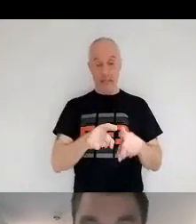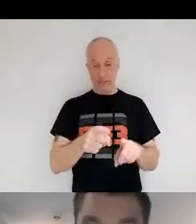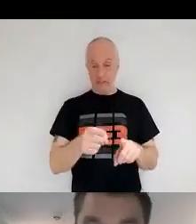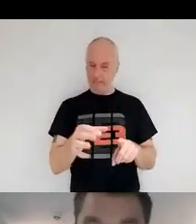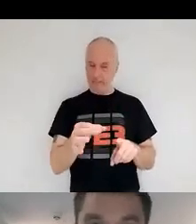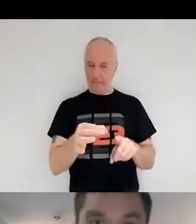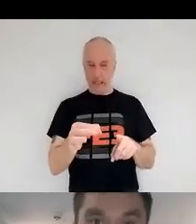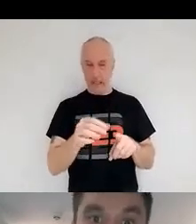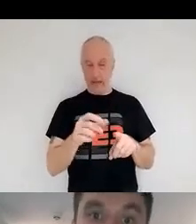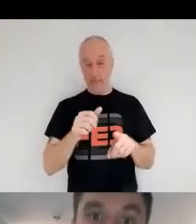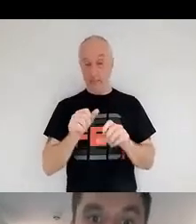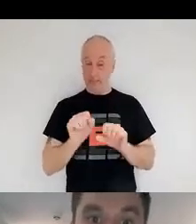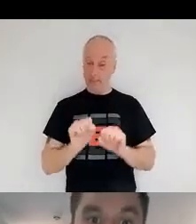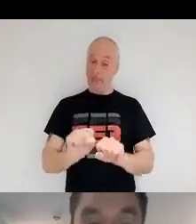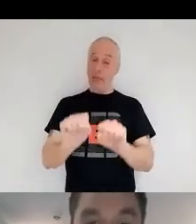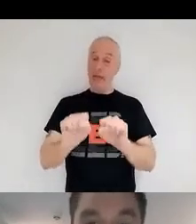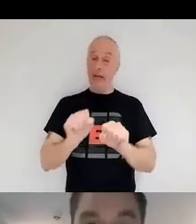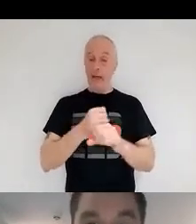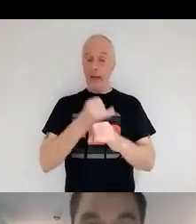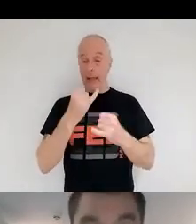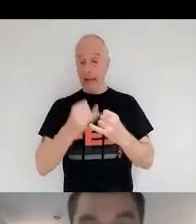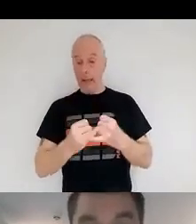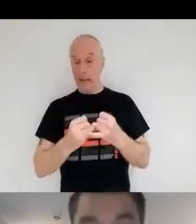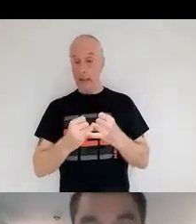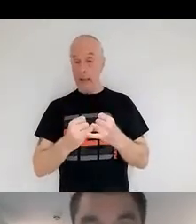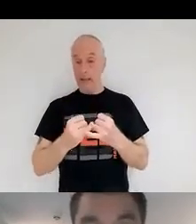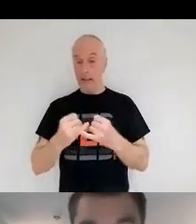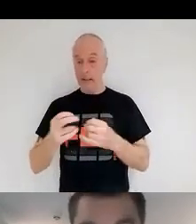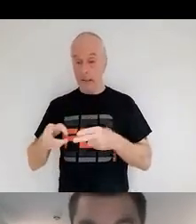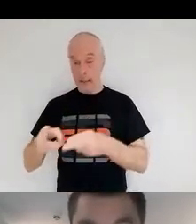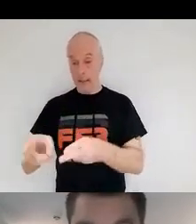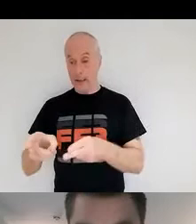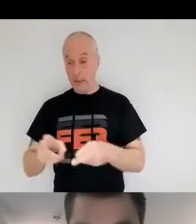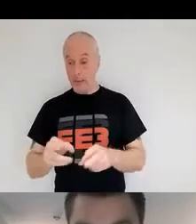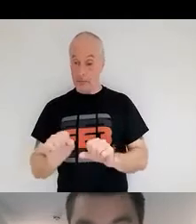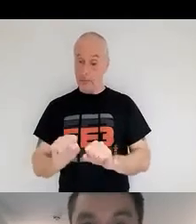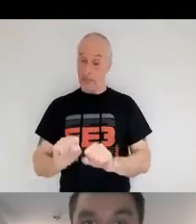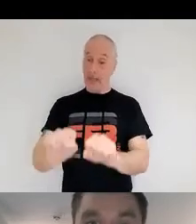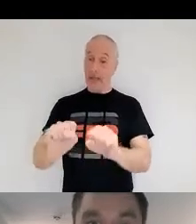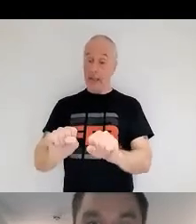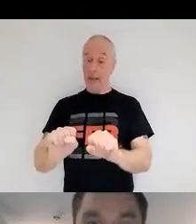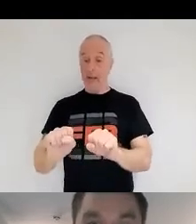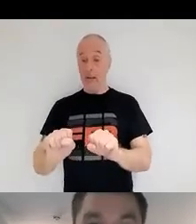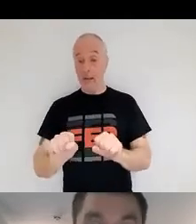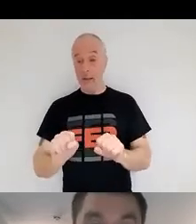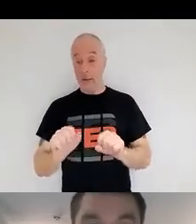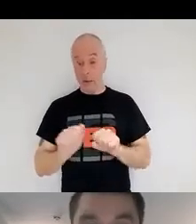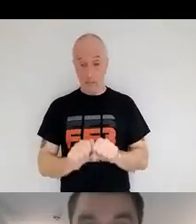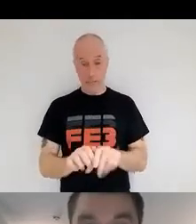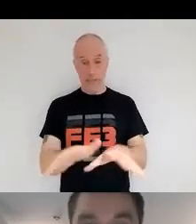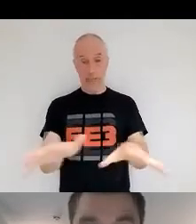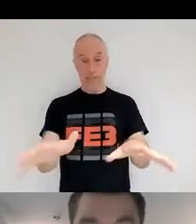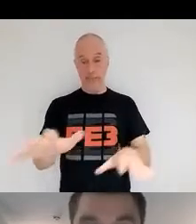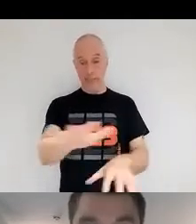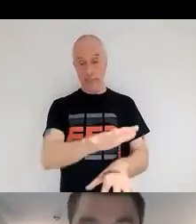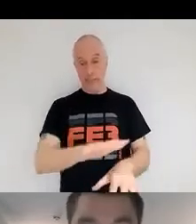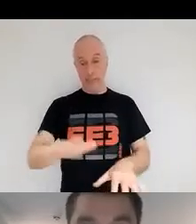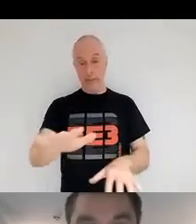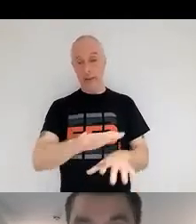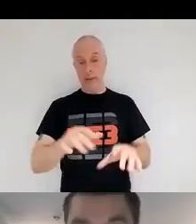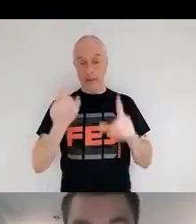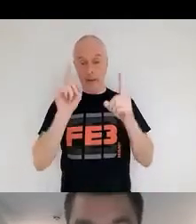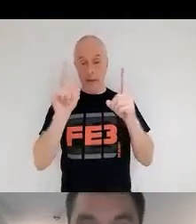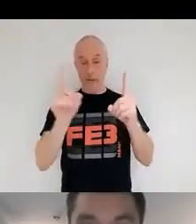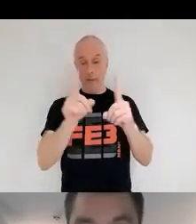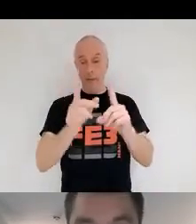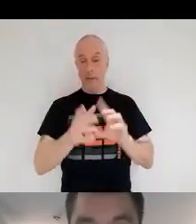also the sole supplier of gas to all of the residents. So what it meant is that we weren't dealing with the